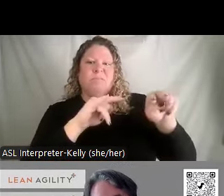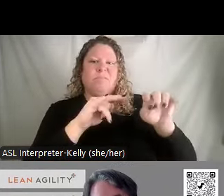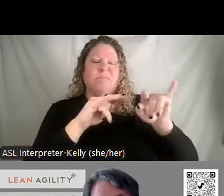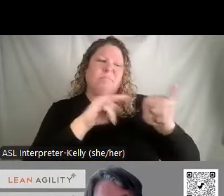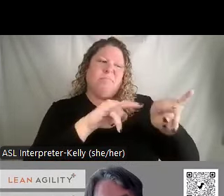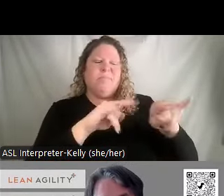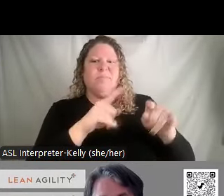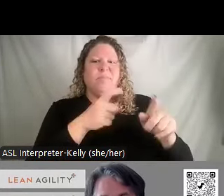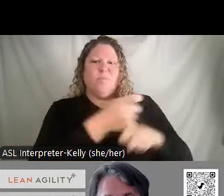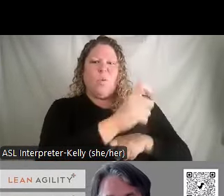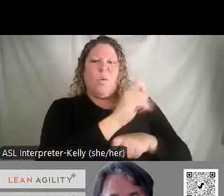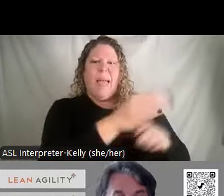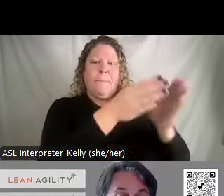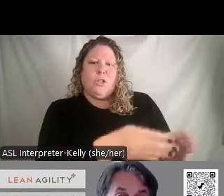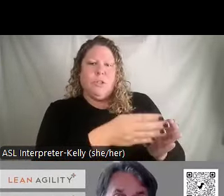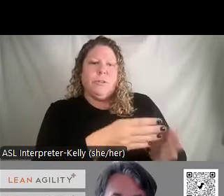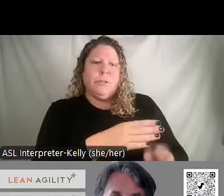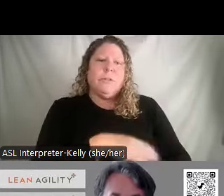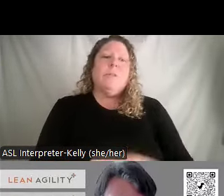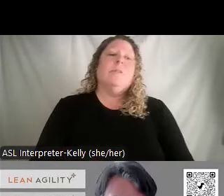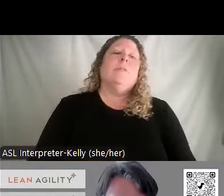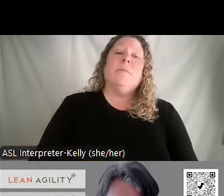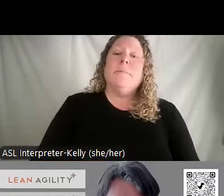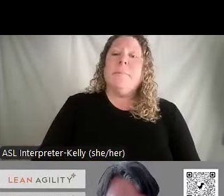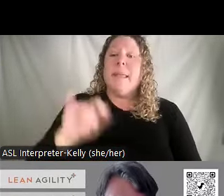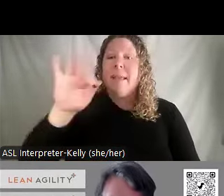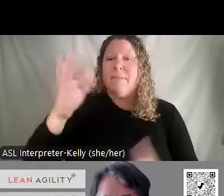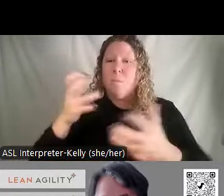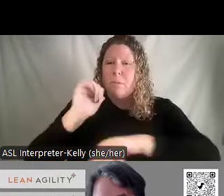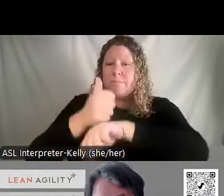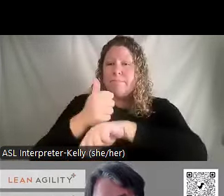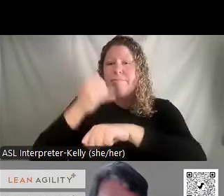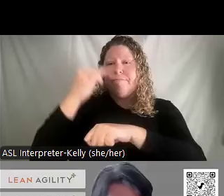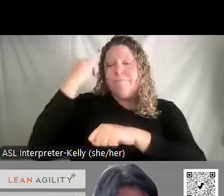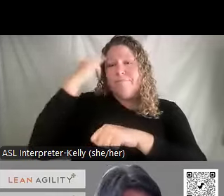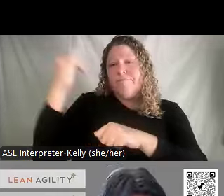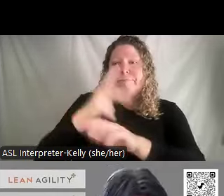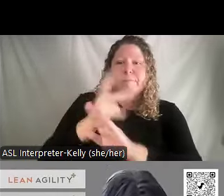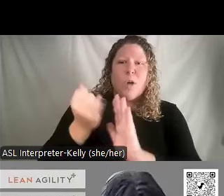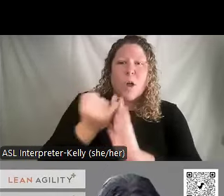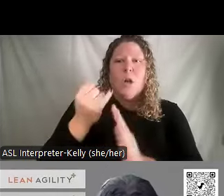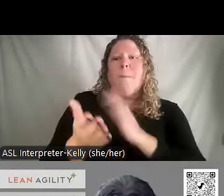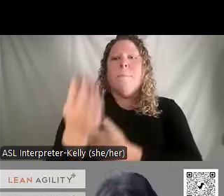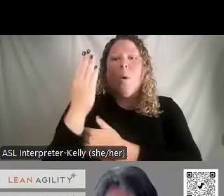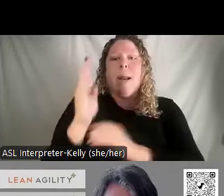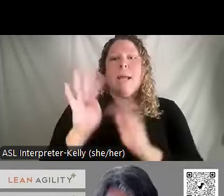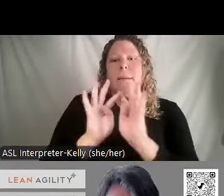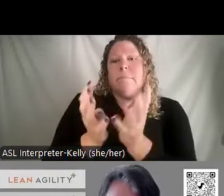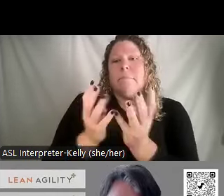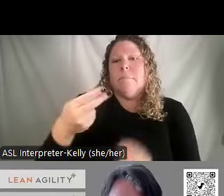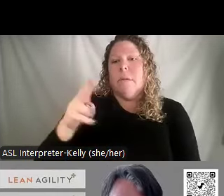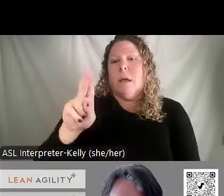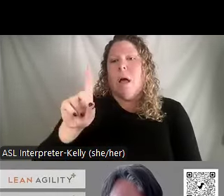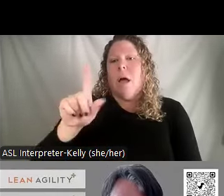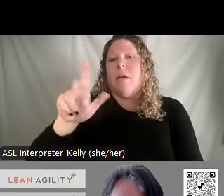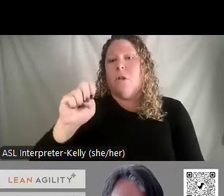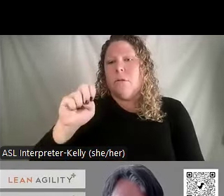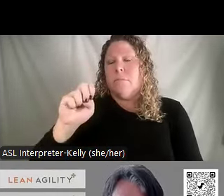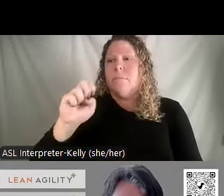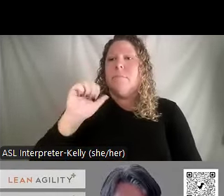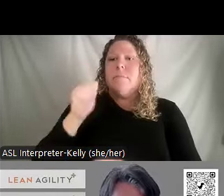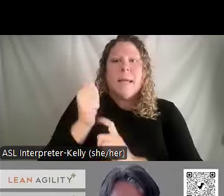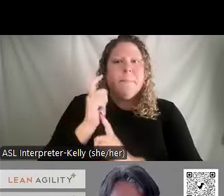we have this great idea. We want to create a morning huddle in our team. We're really busy. We want to have a morning huddle so that 10 minutes every